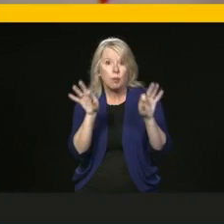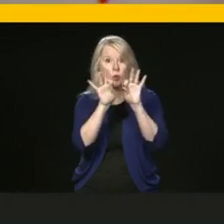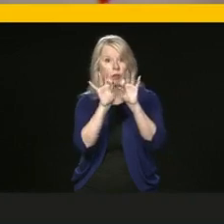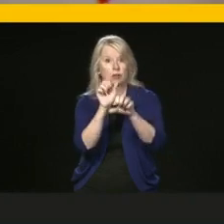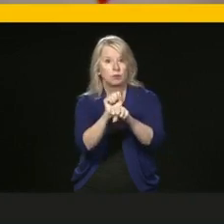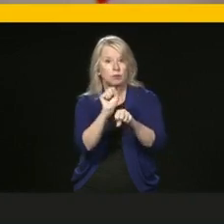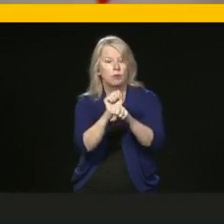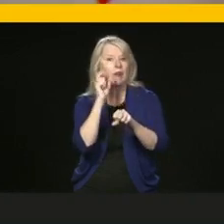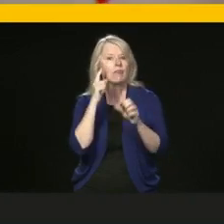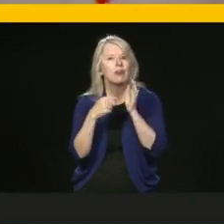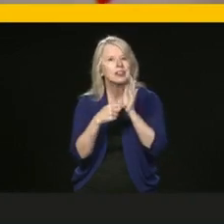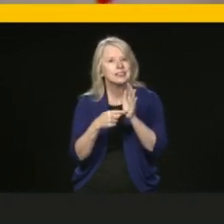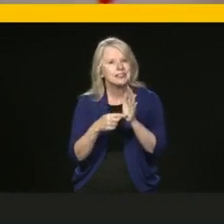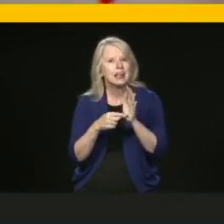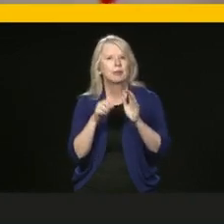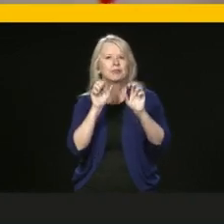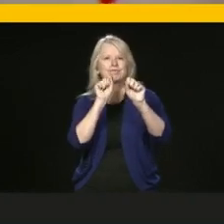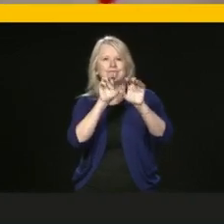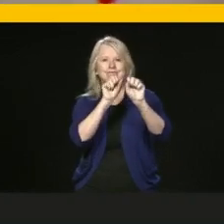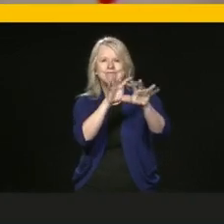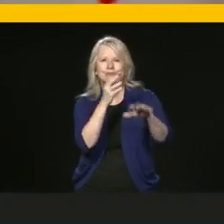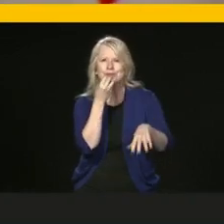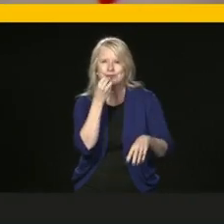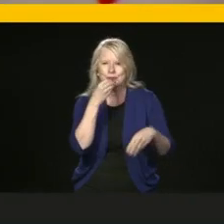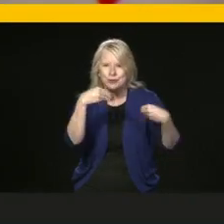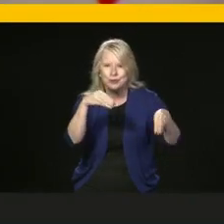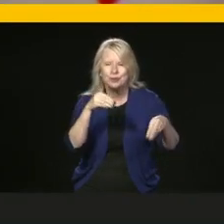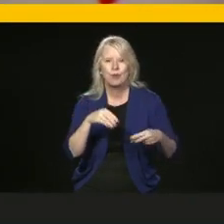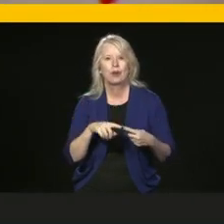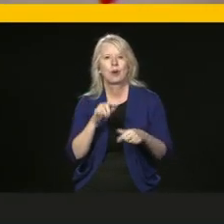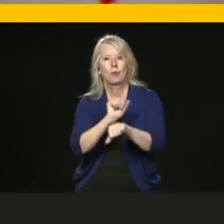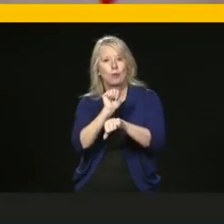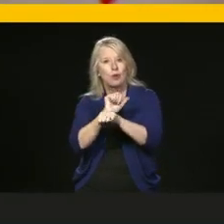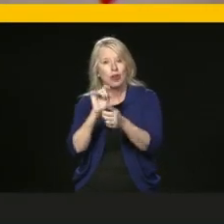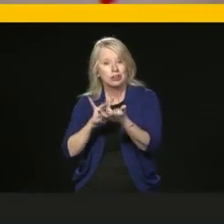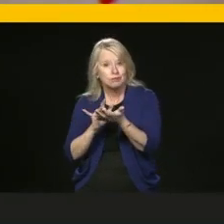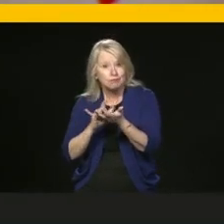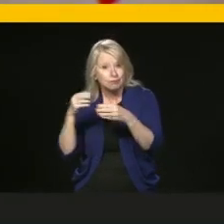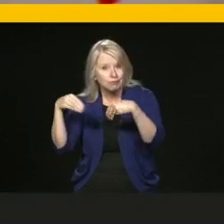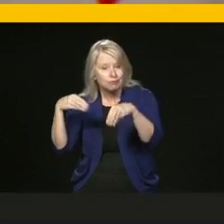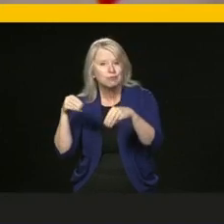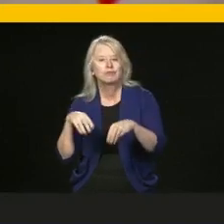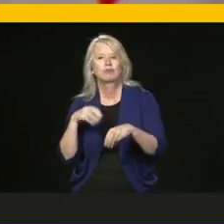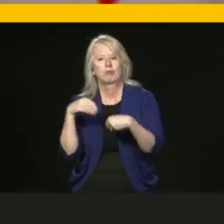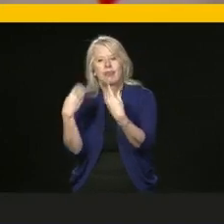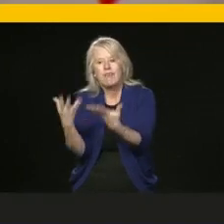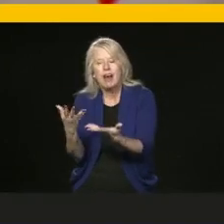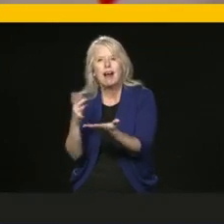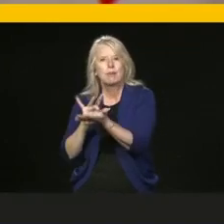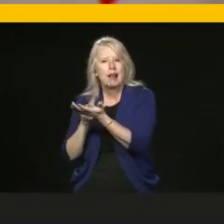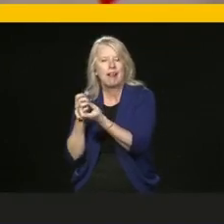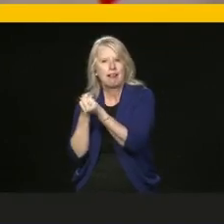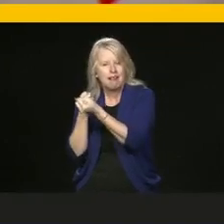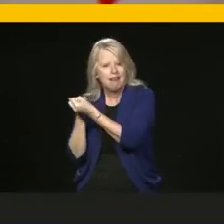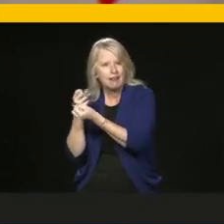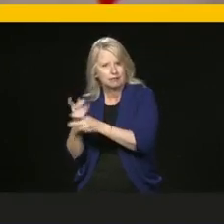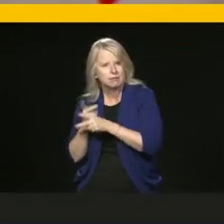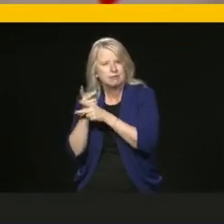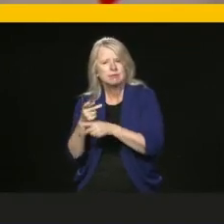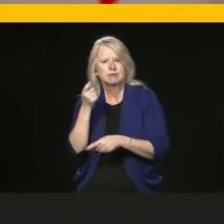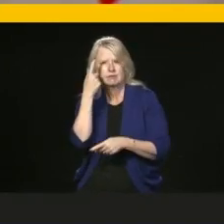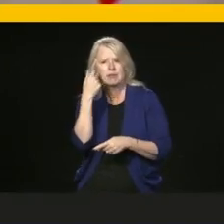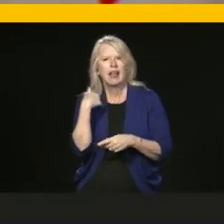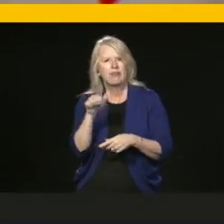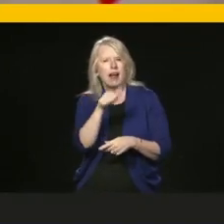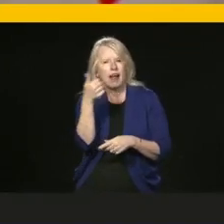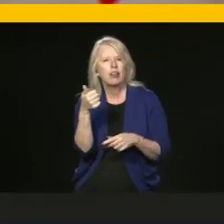shelves, working in a drugstore, or providing medical care. And there are other essential jobs. People need to continue to do those.